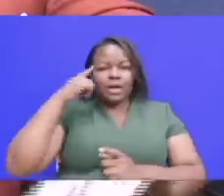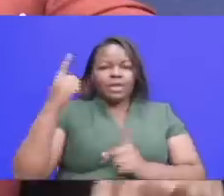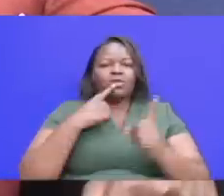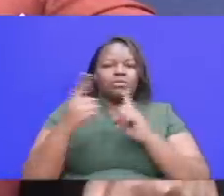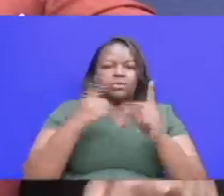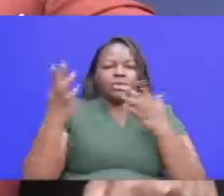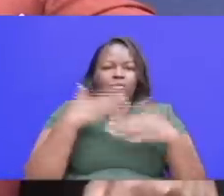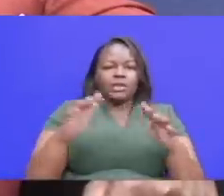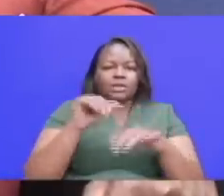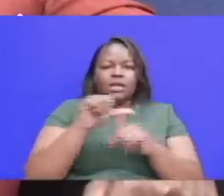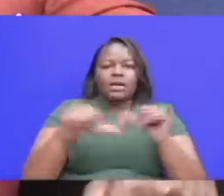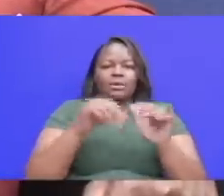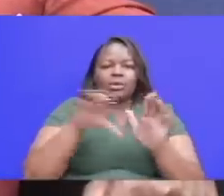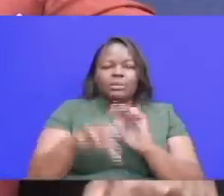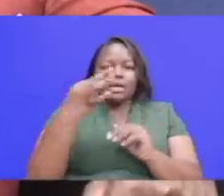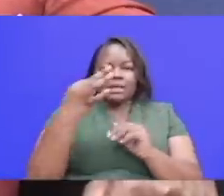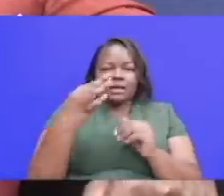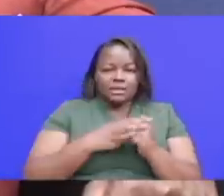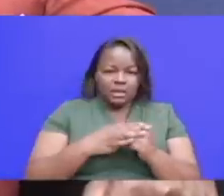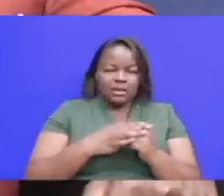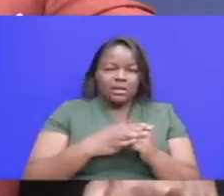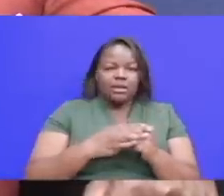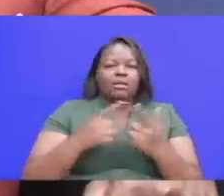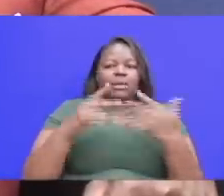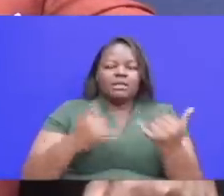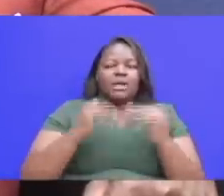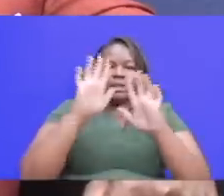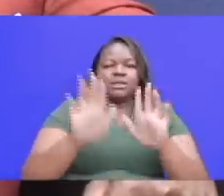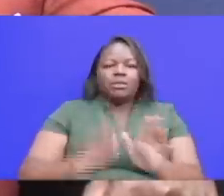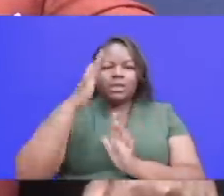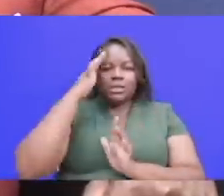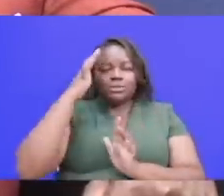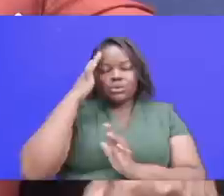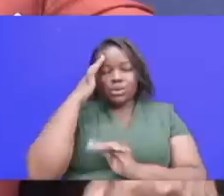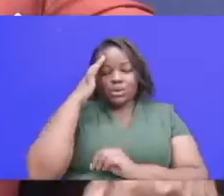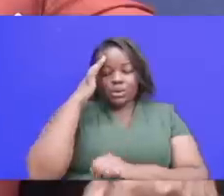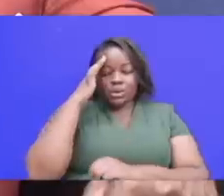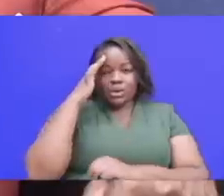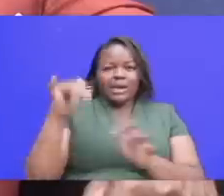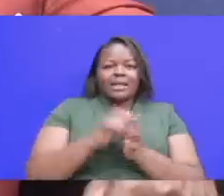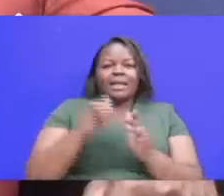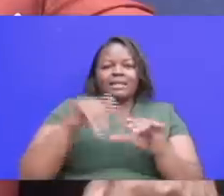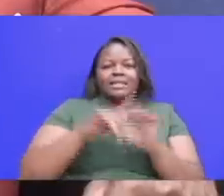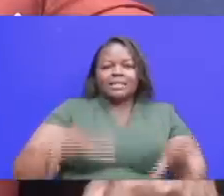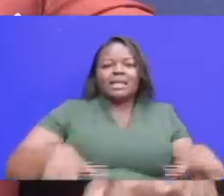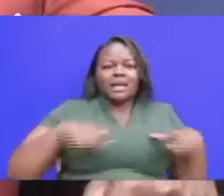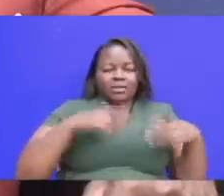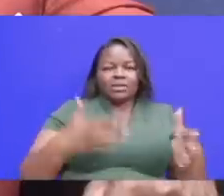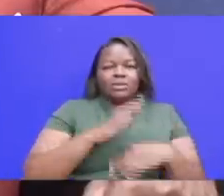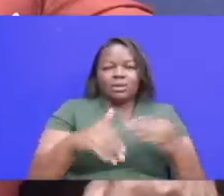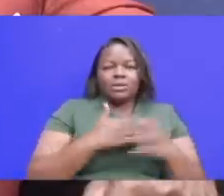yes. We can quickly move to the other side. Yes. But it's just important for us to notice that even in this life, we all